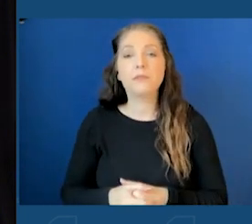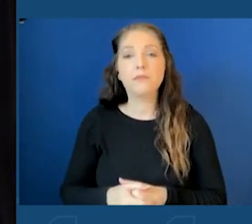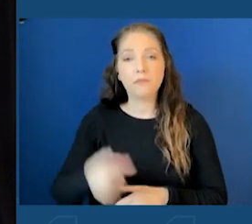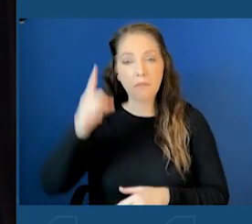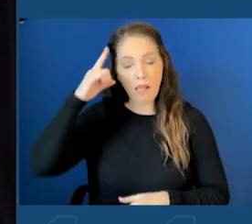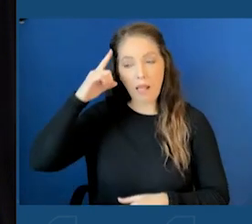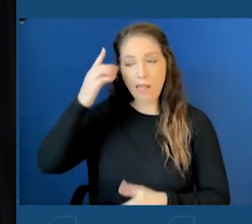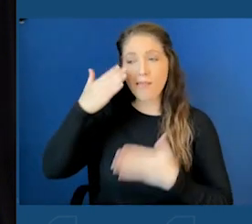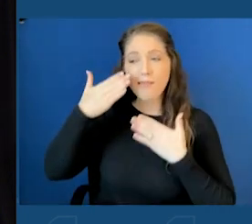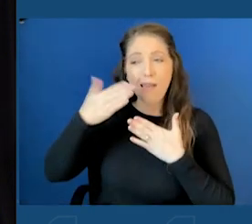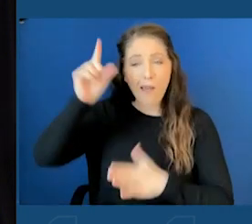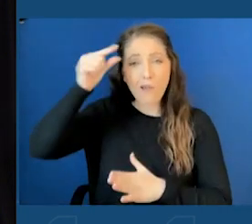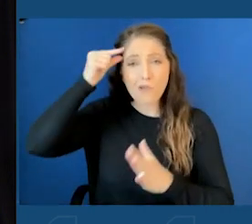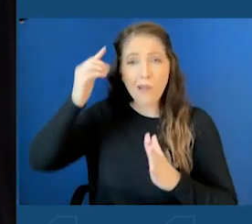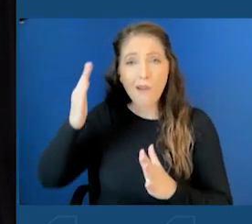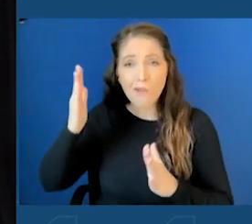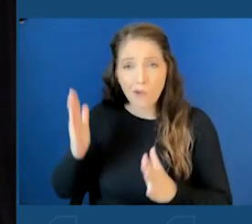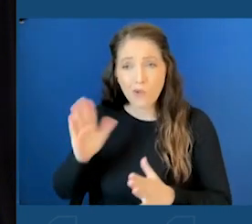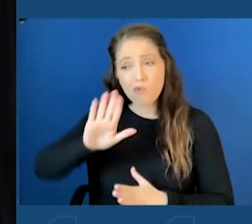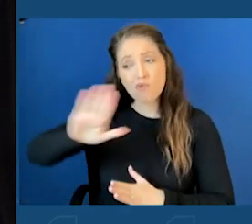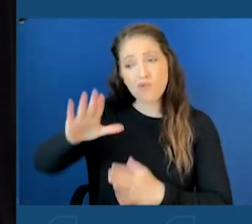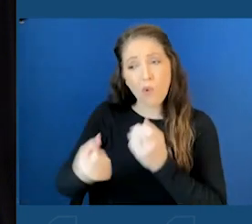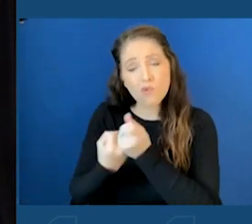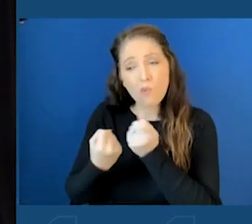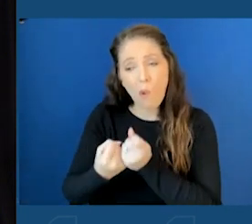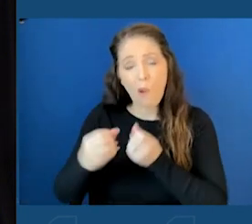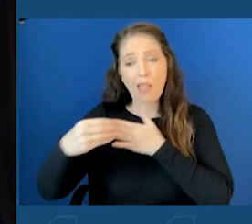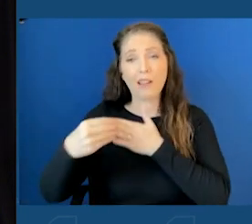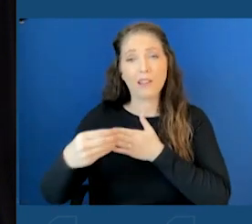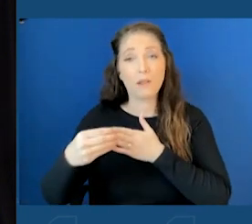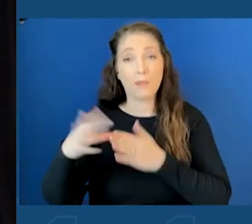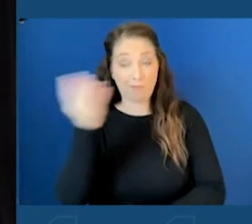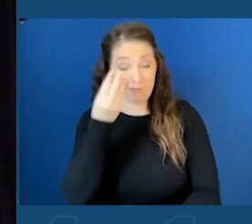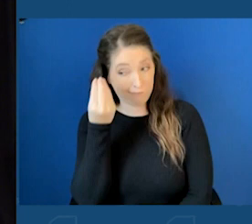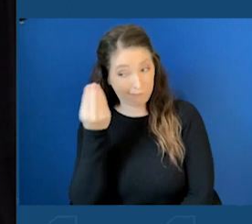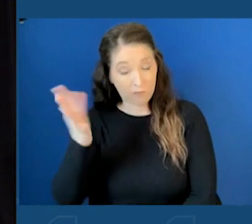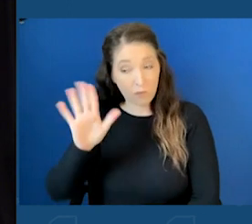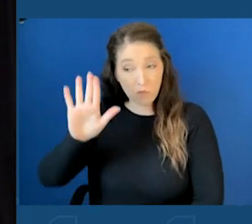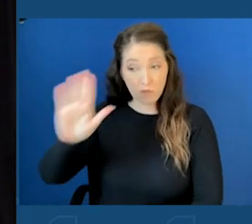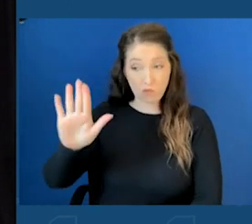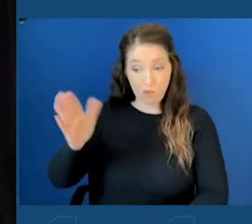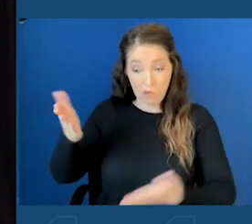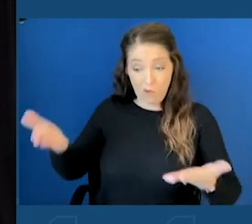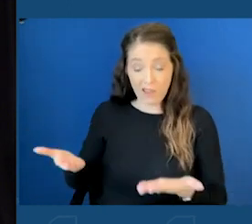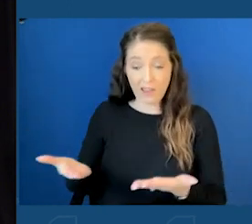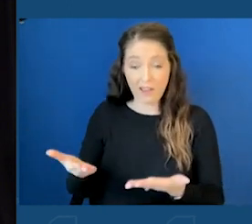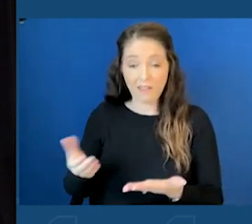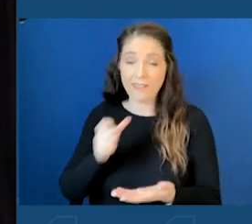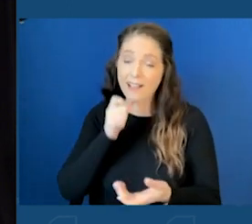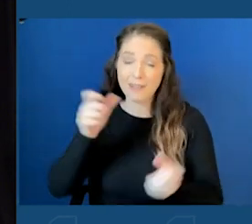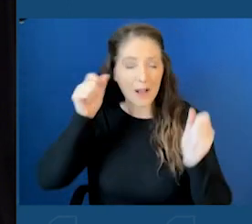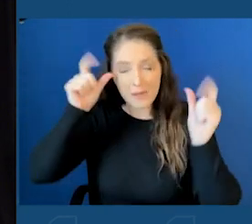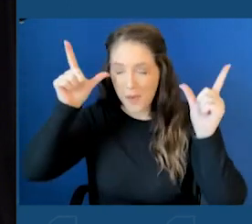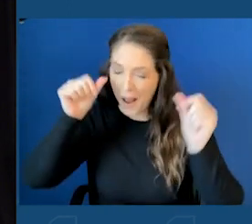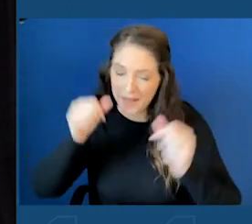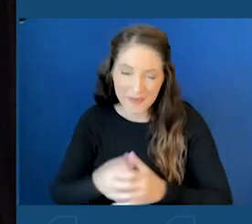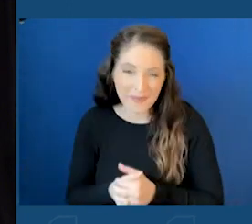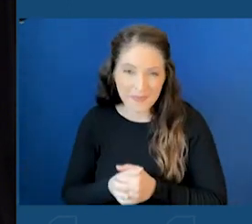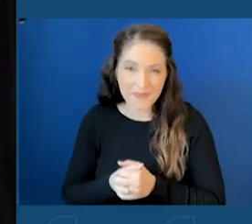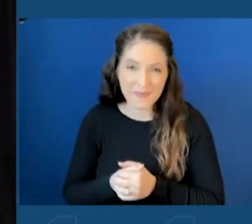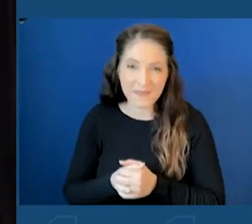her support and her leadership. But Governor, I have to tell you, your presence here today it's not really a surprise. You